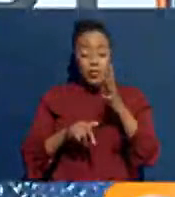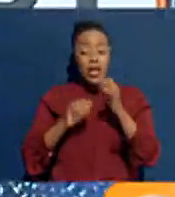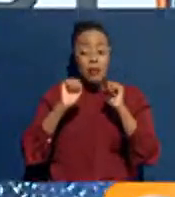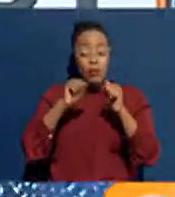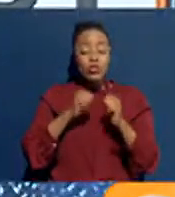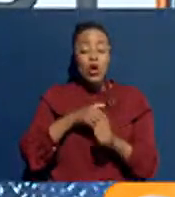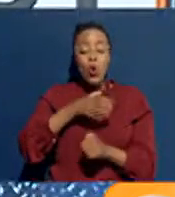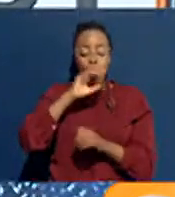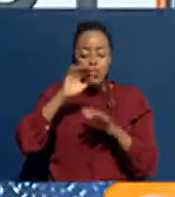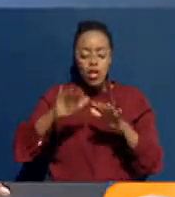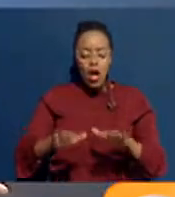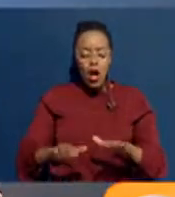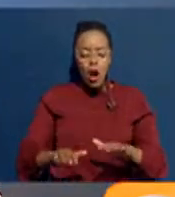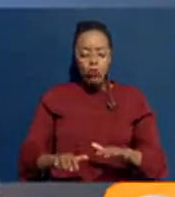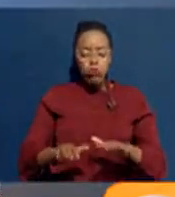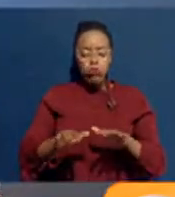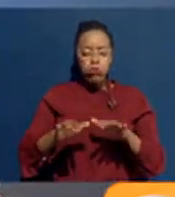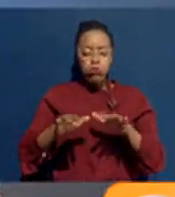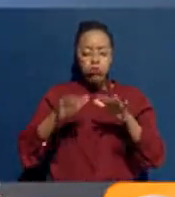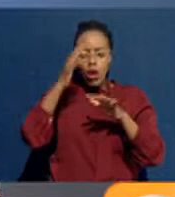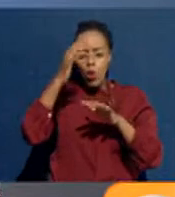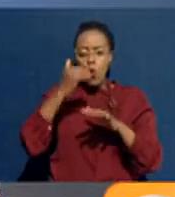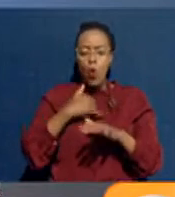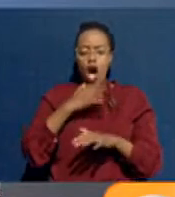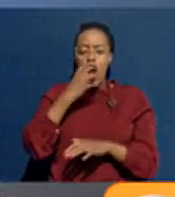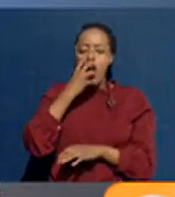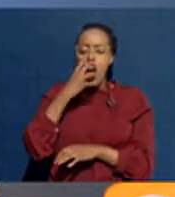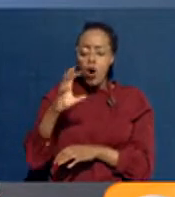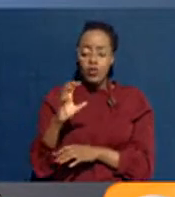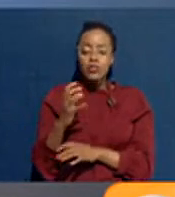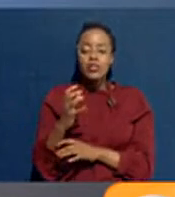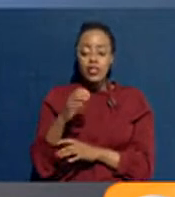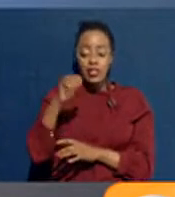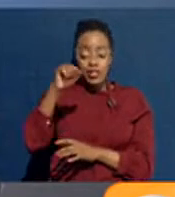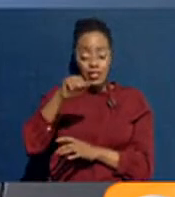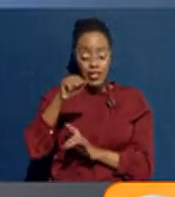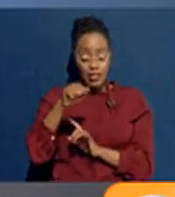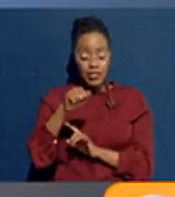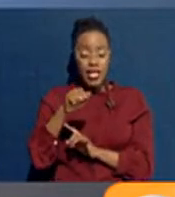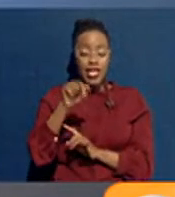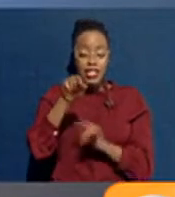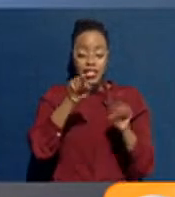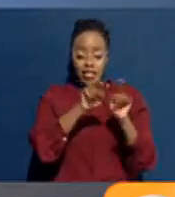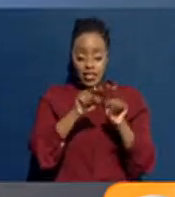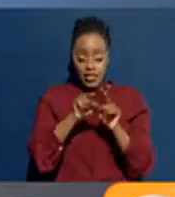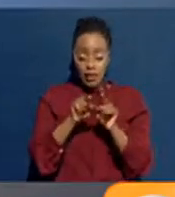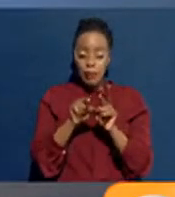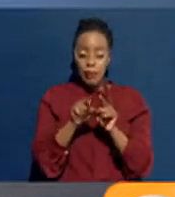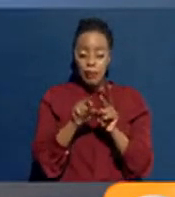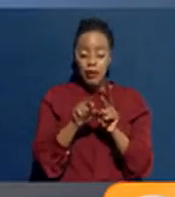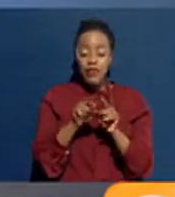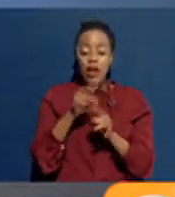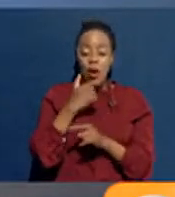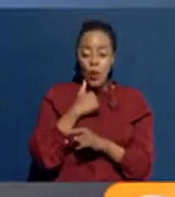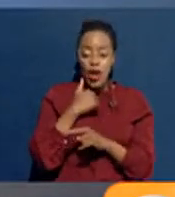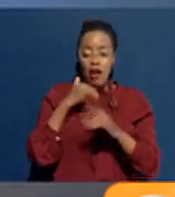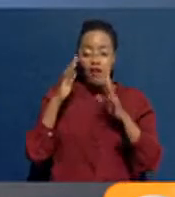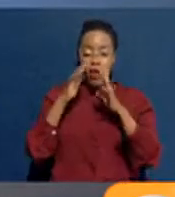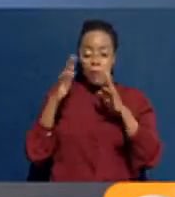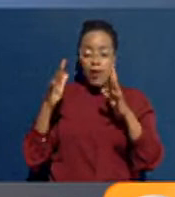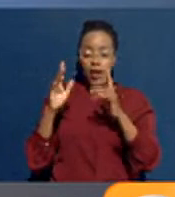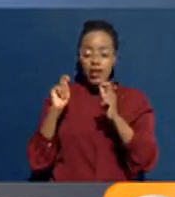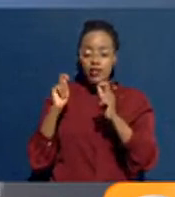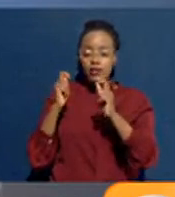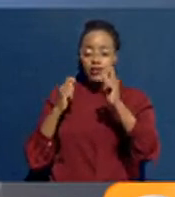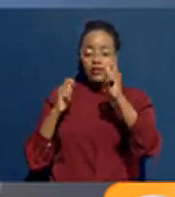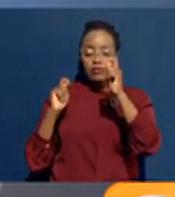The water will also rise because of the higher temperatures. Okay. Yes, and then there is a major reversal